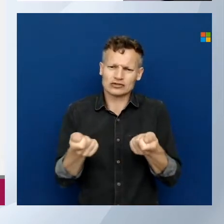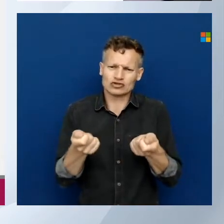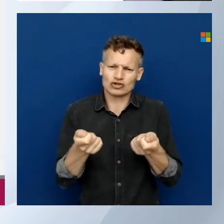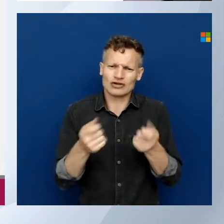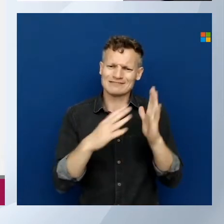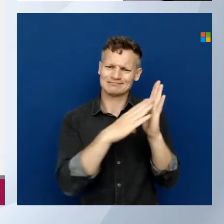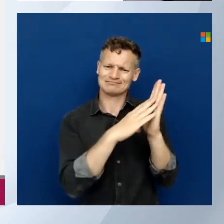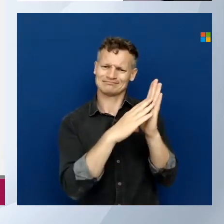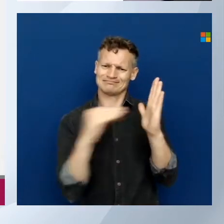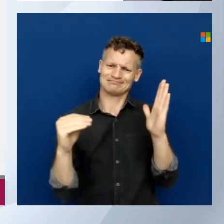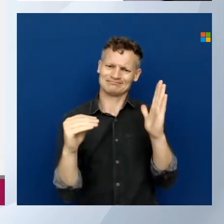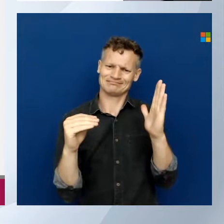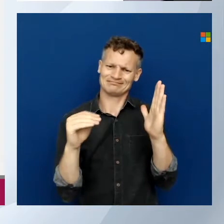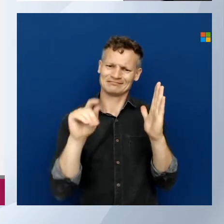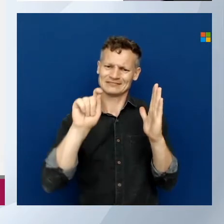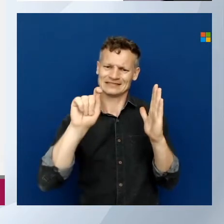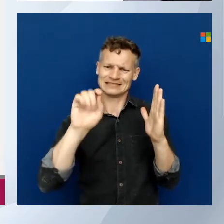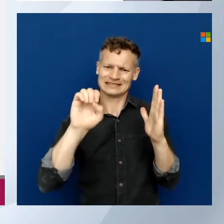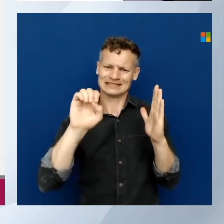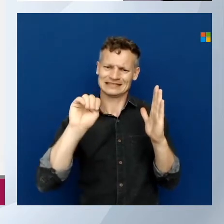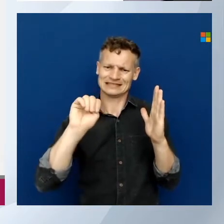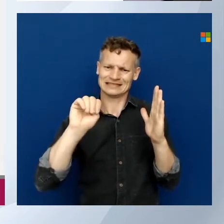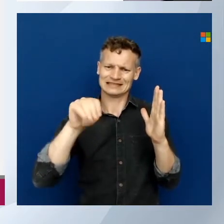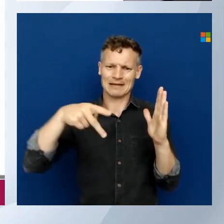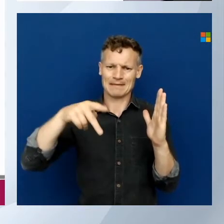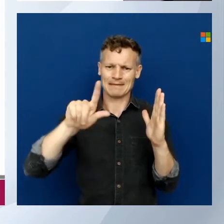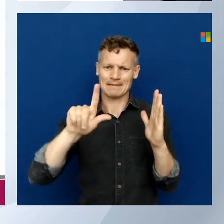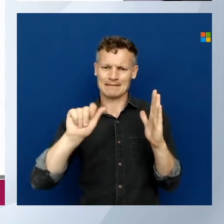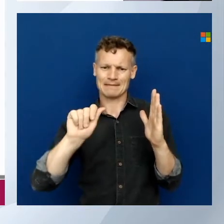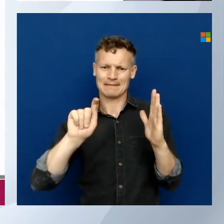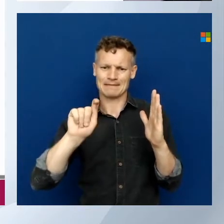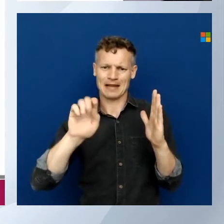that deployment phase within Azure.